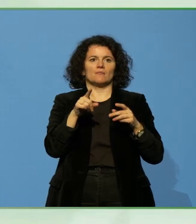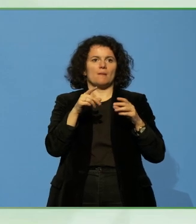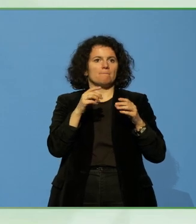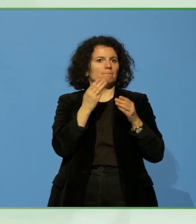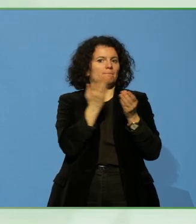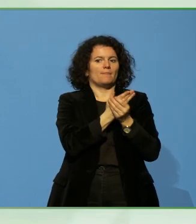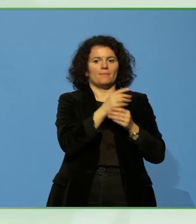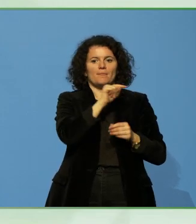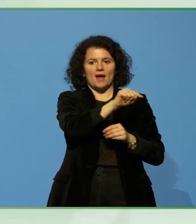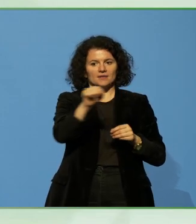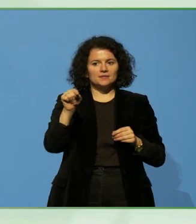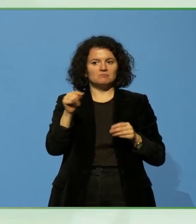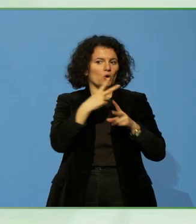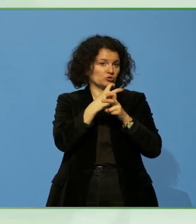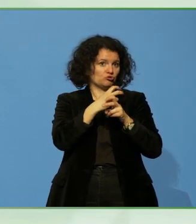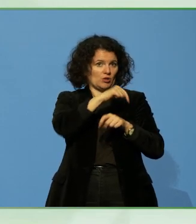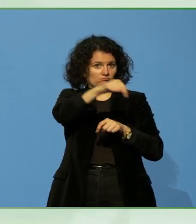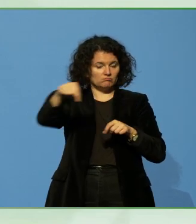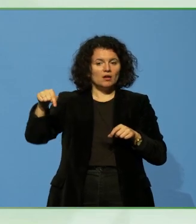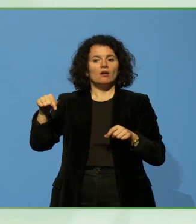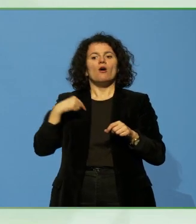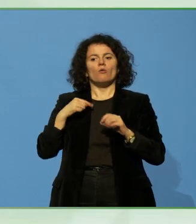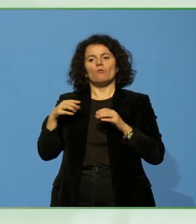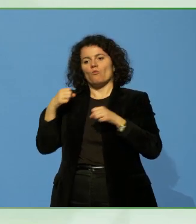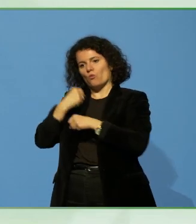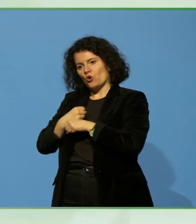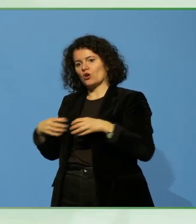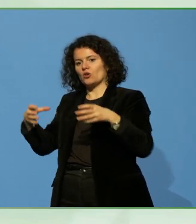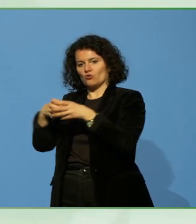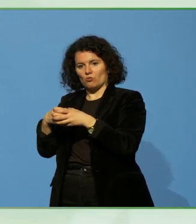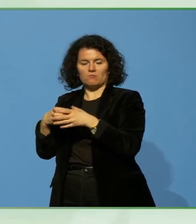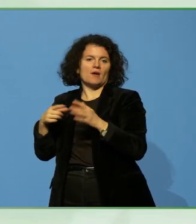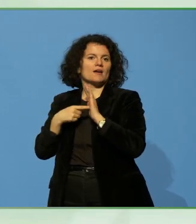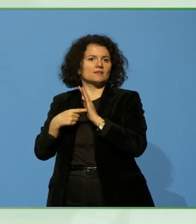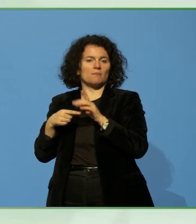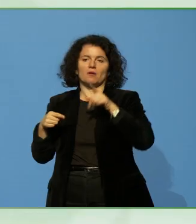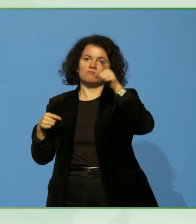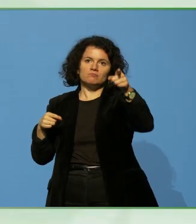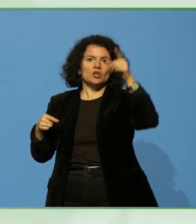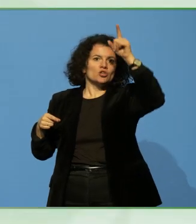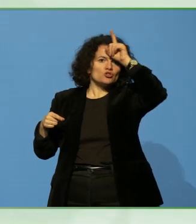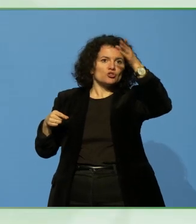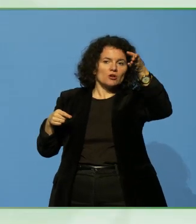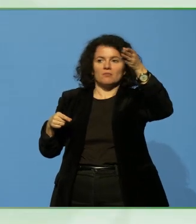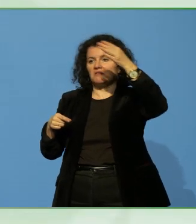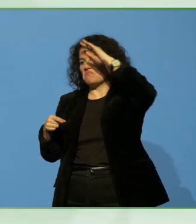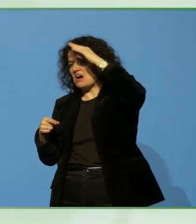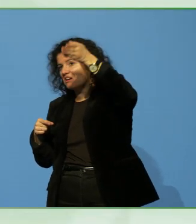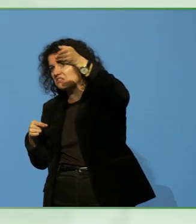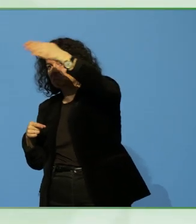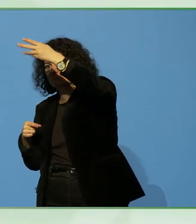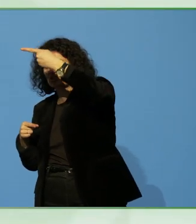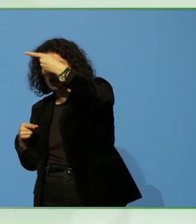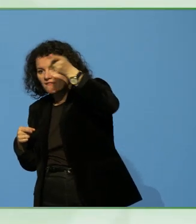come to the design of the digital euro, but also the one from Germany and the one from Ireland and the one from Slovenia. So